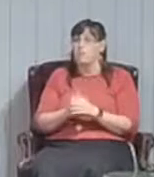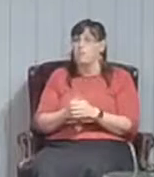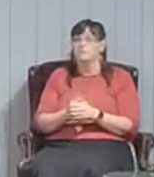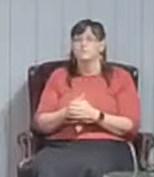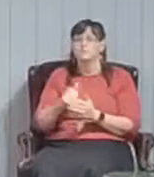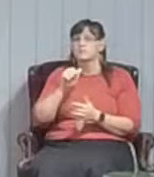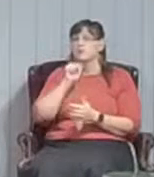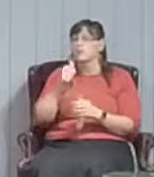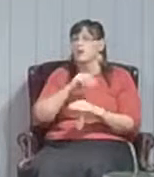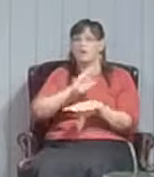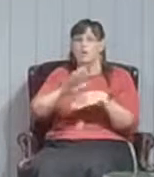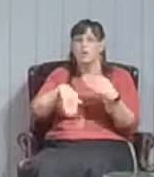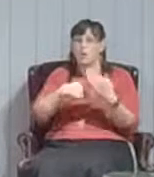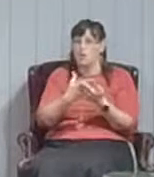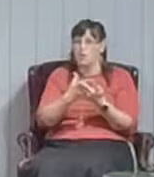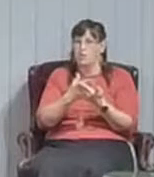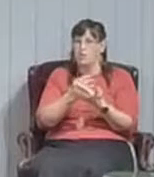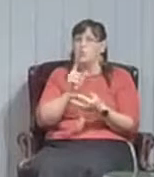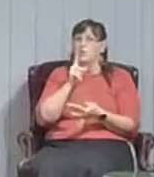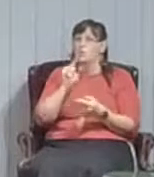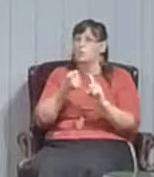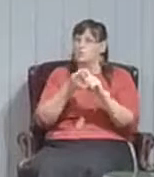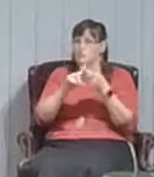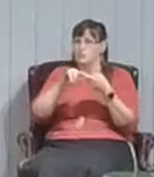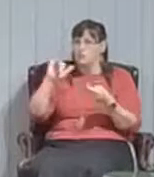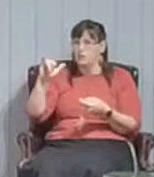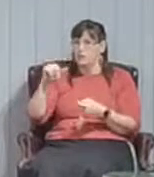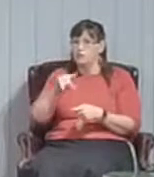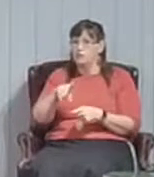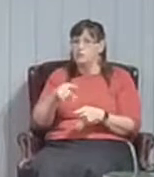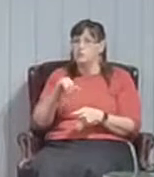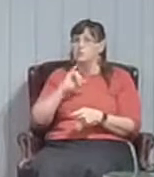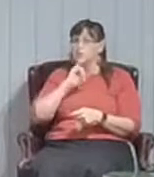Not everybody who's friendly to you is your friend.